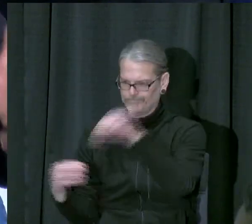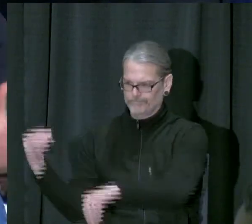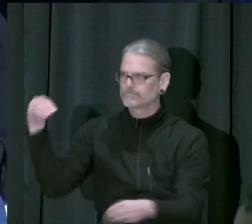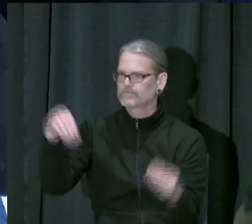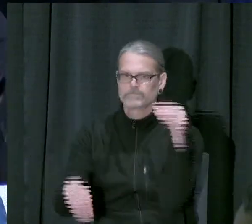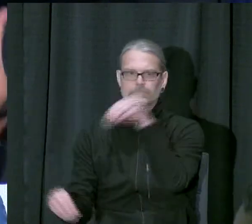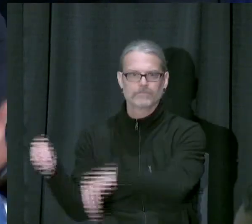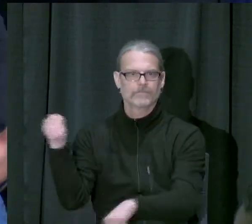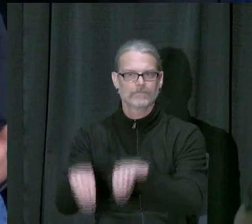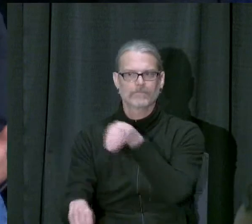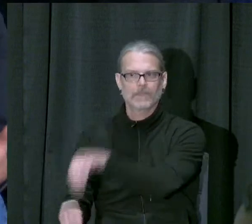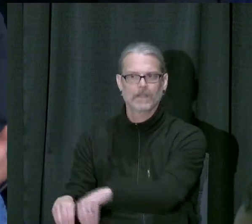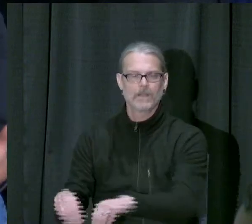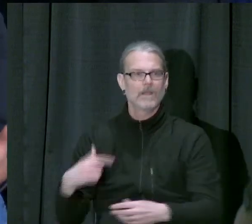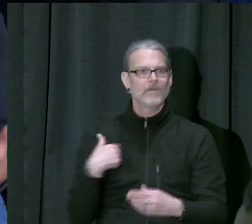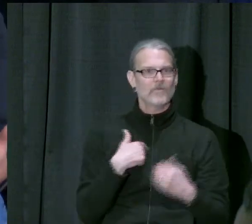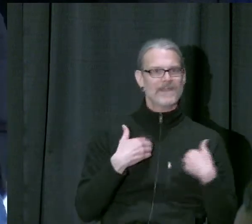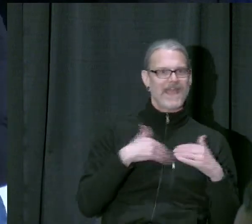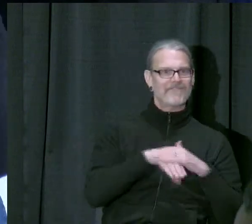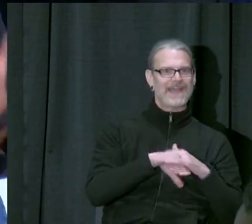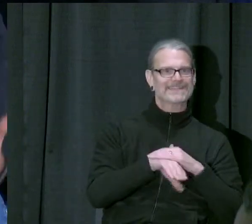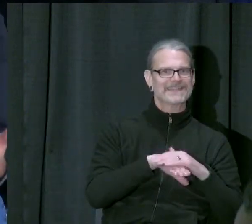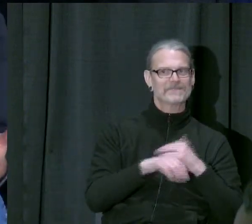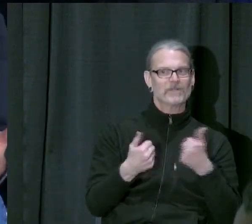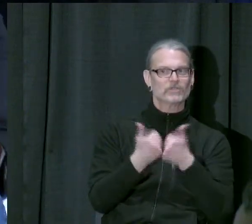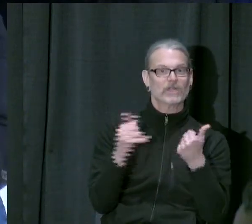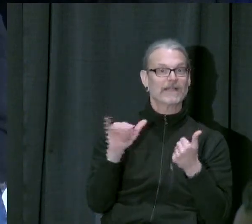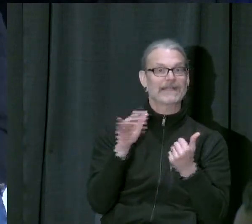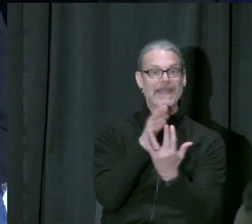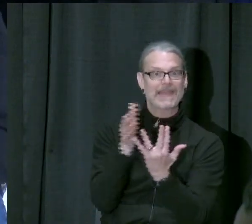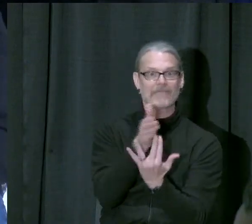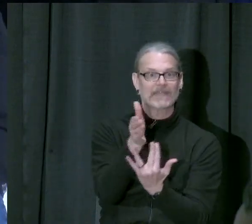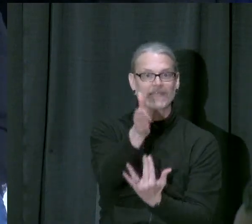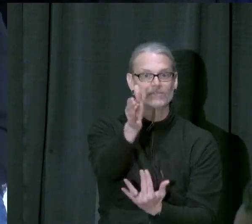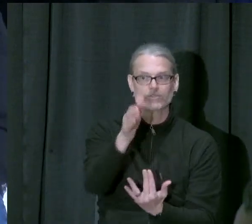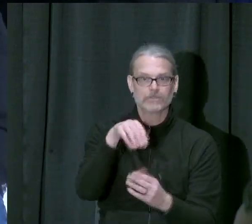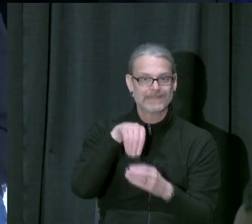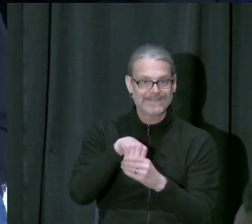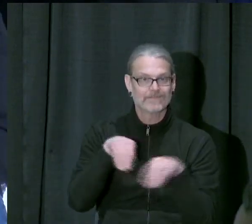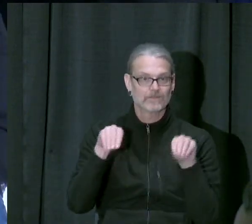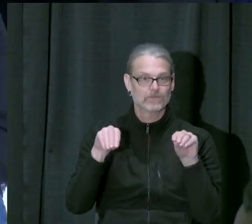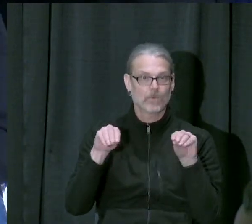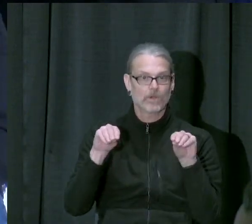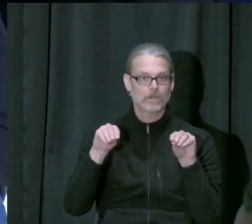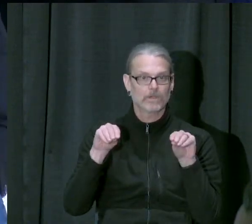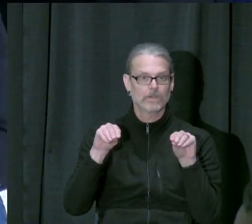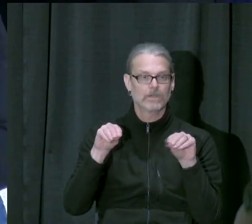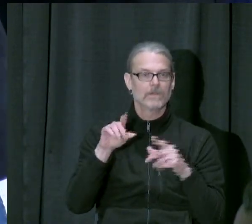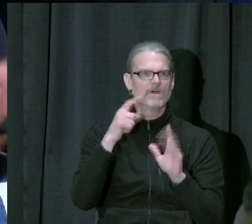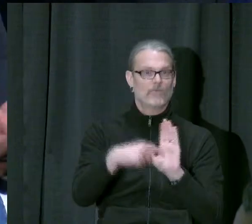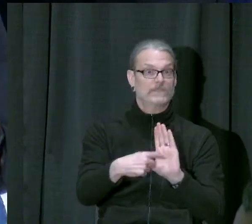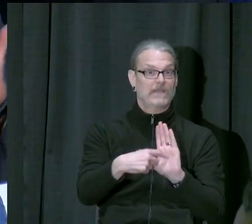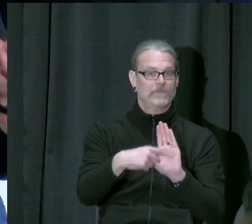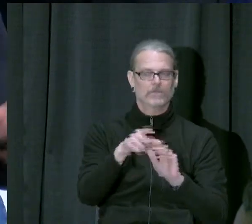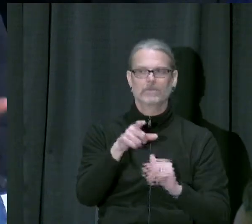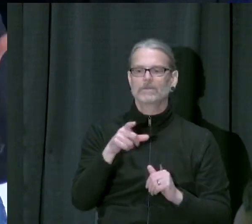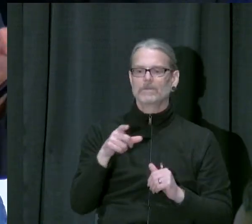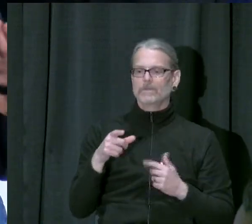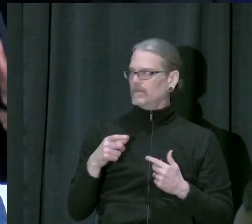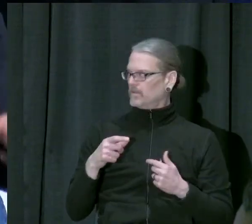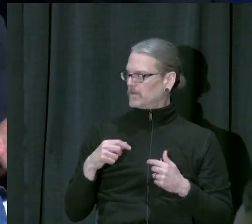further solve for accessibility challenges like navigation in store. So if for example you have